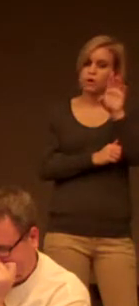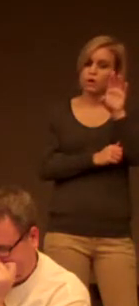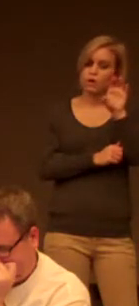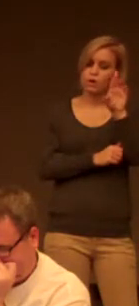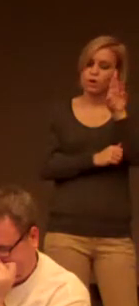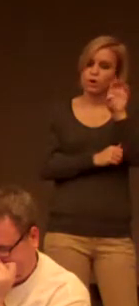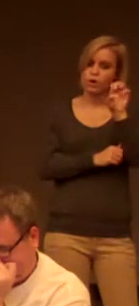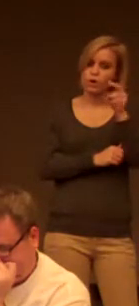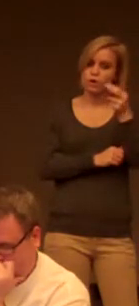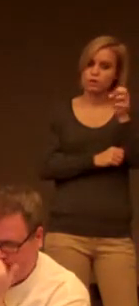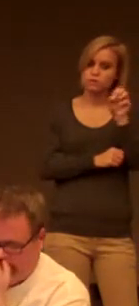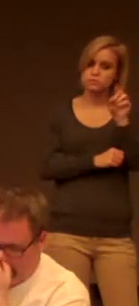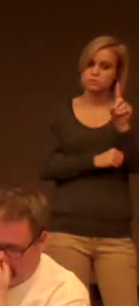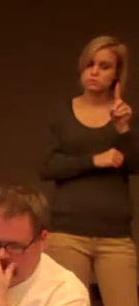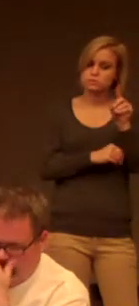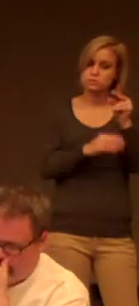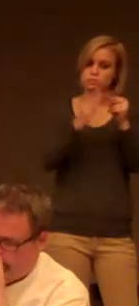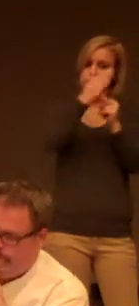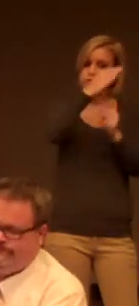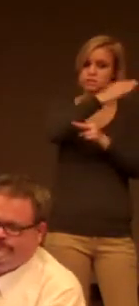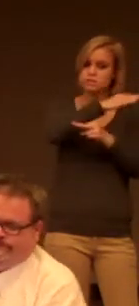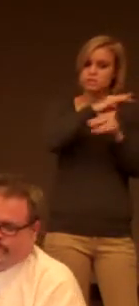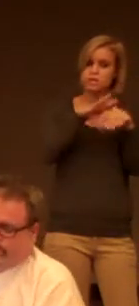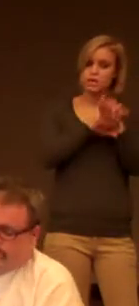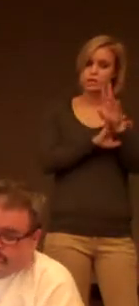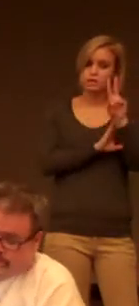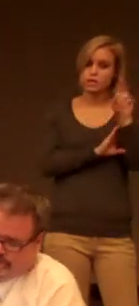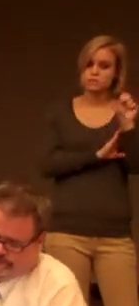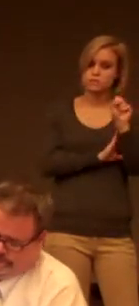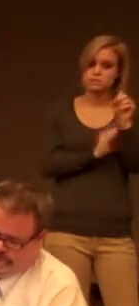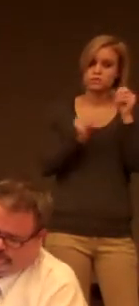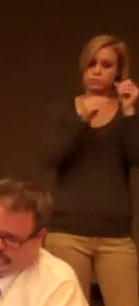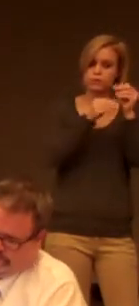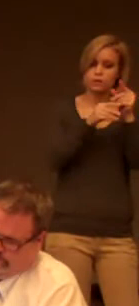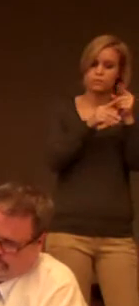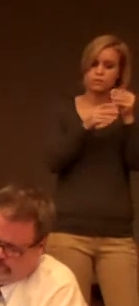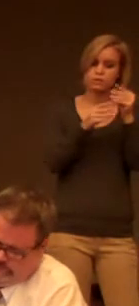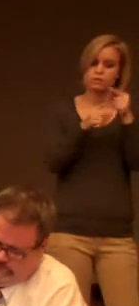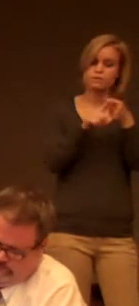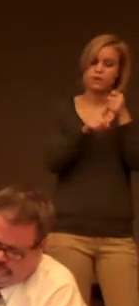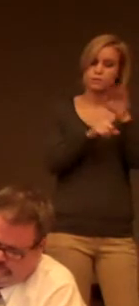States. And it was put up by a company from